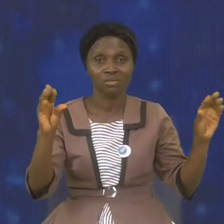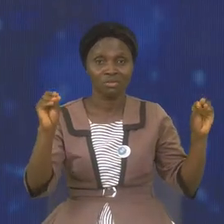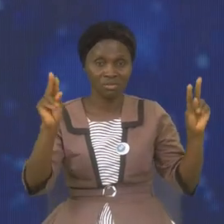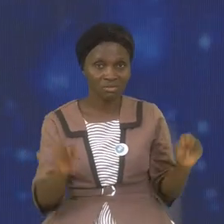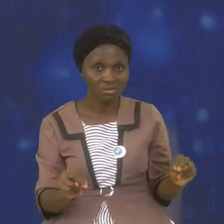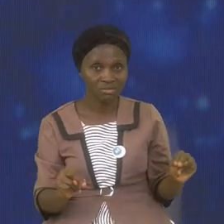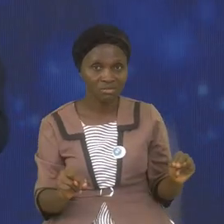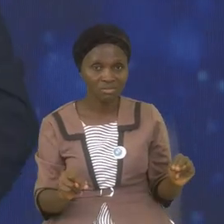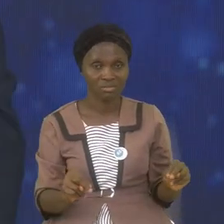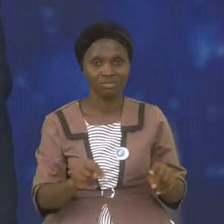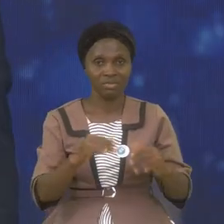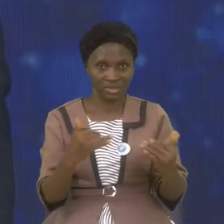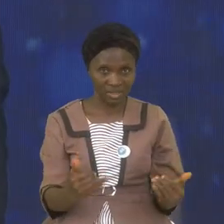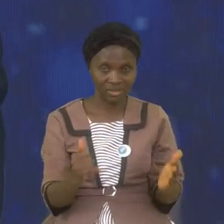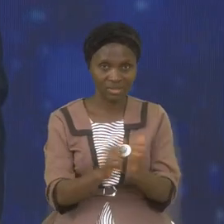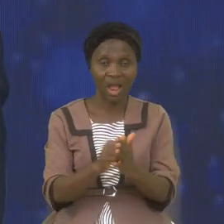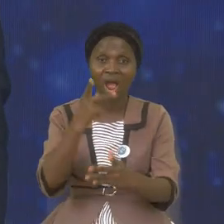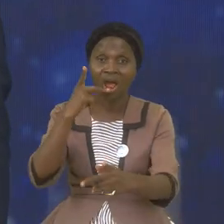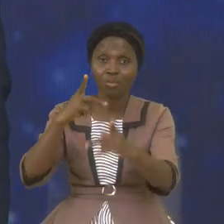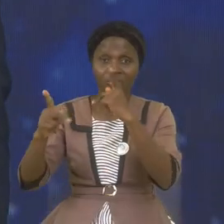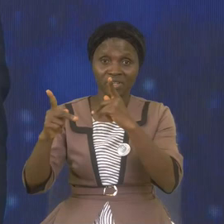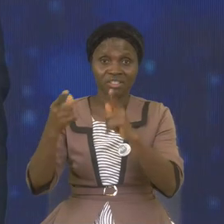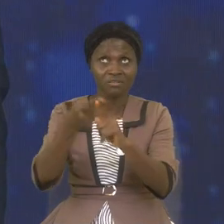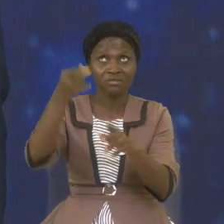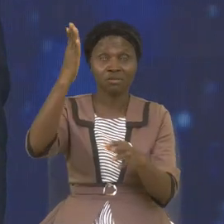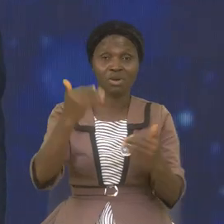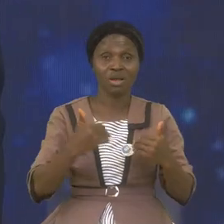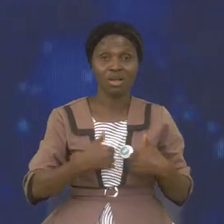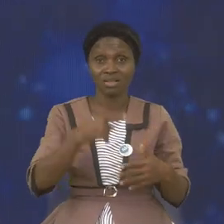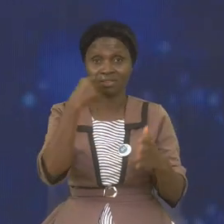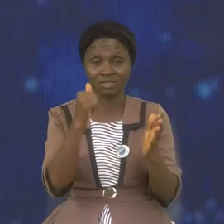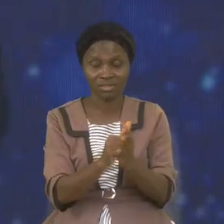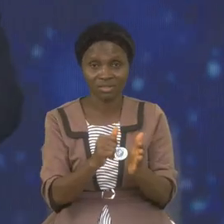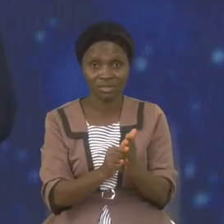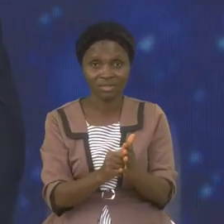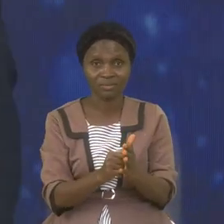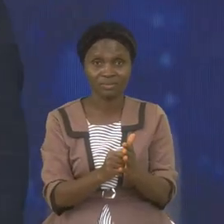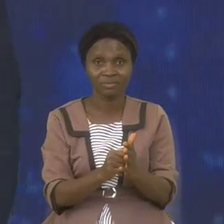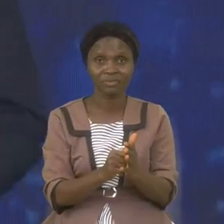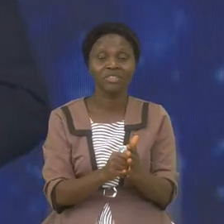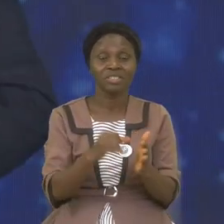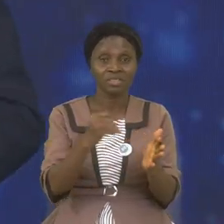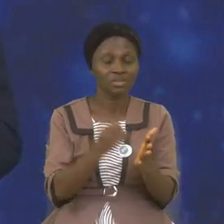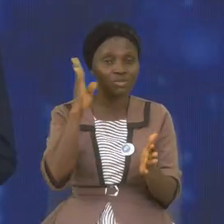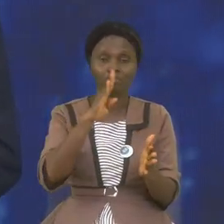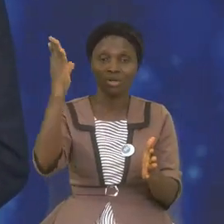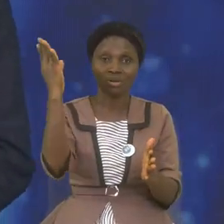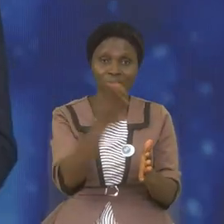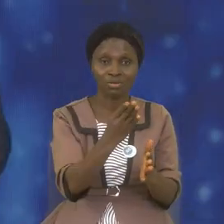word will come from heaven, from the watchers in heaven, cut down the